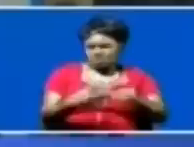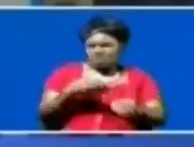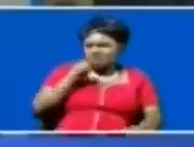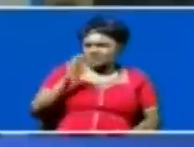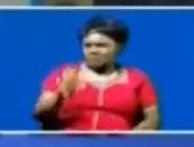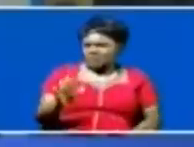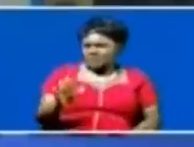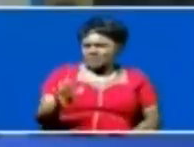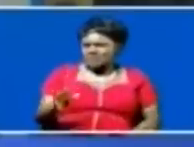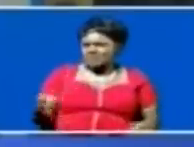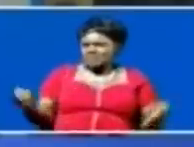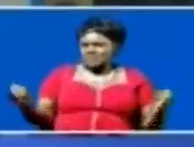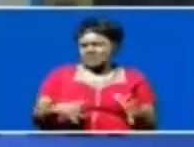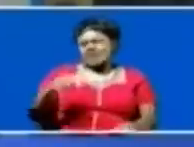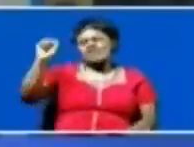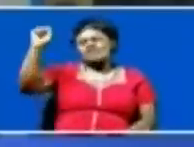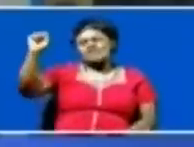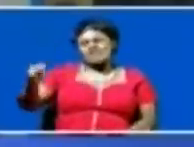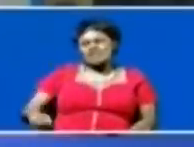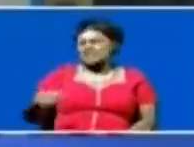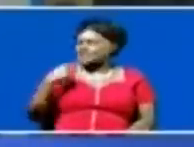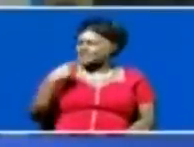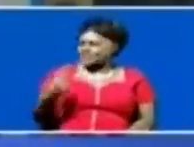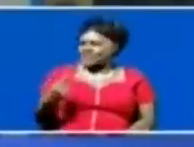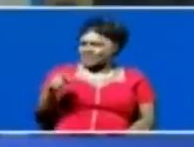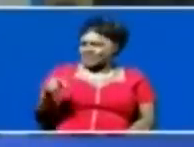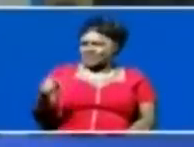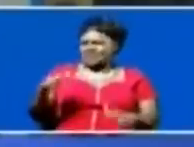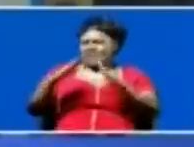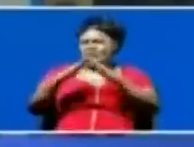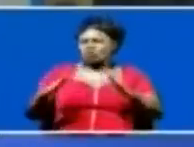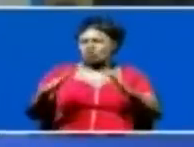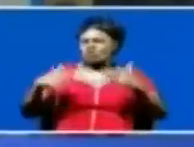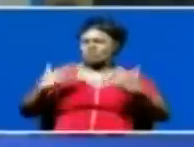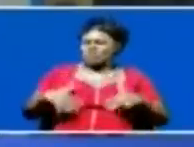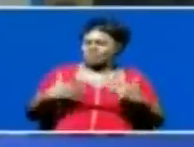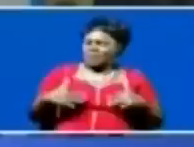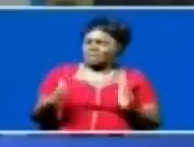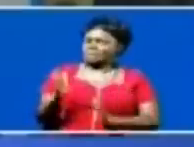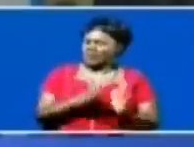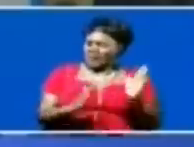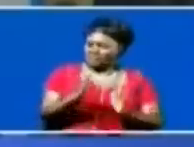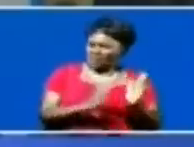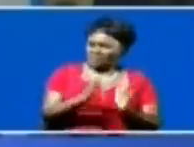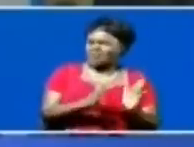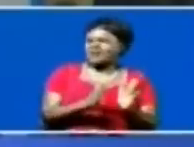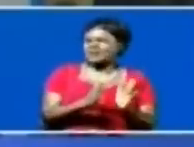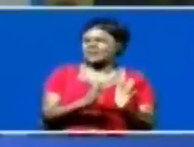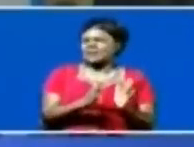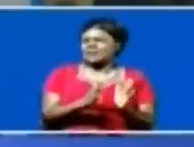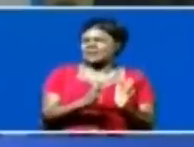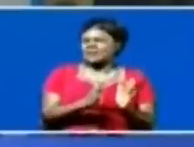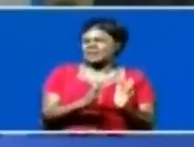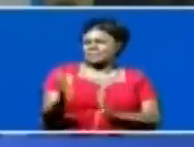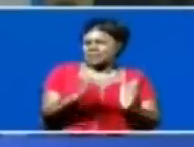was emphatically a big yes. Okay. He says that is a house of cards. He says that is what they transact in, and